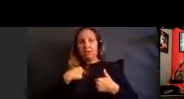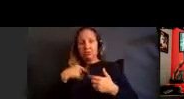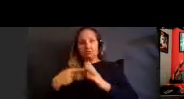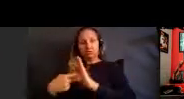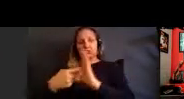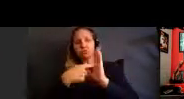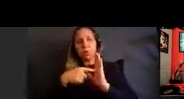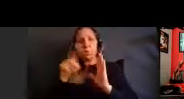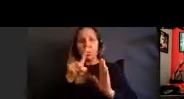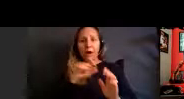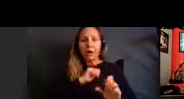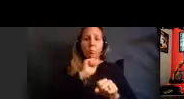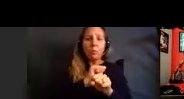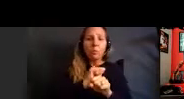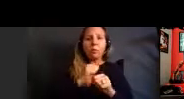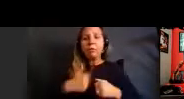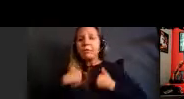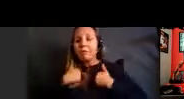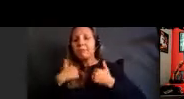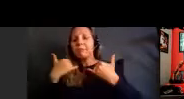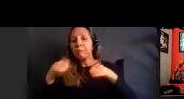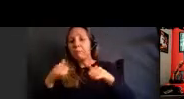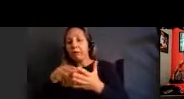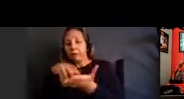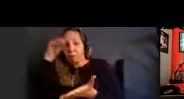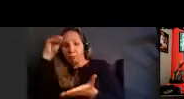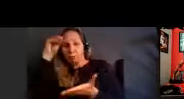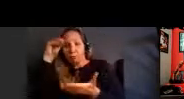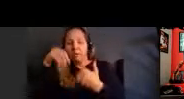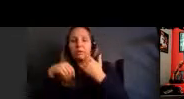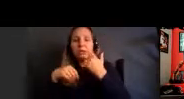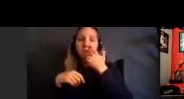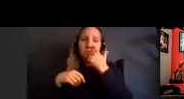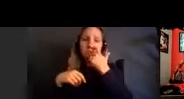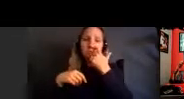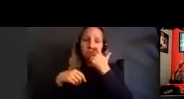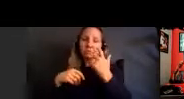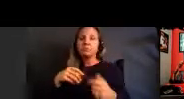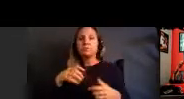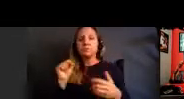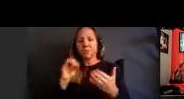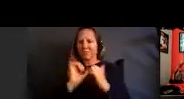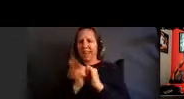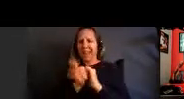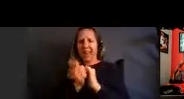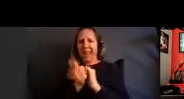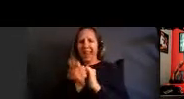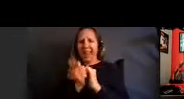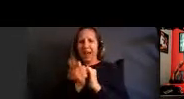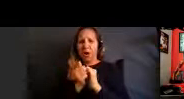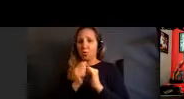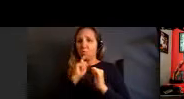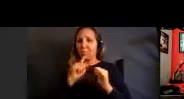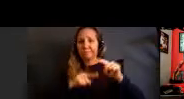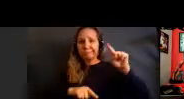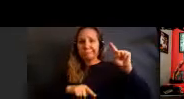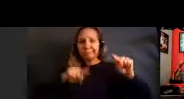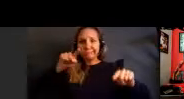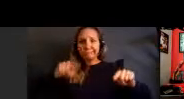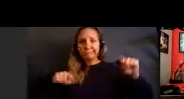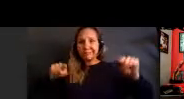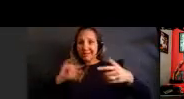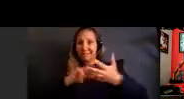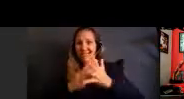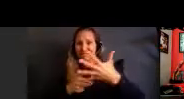work, play, and learn. And so the ways in which we can do that are going to be far and wide from just these 5